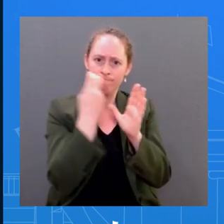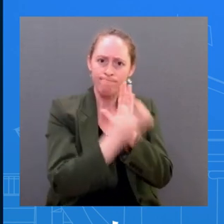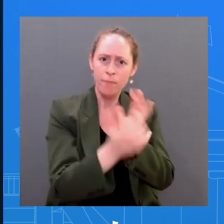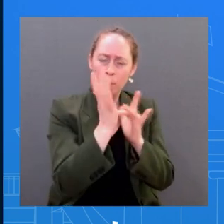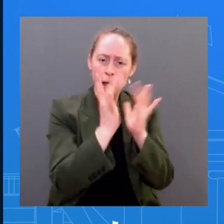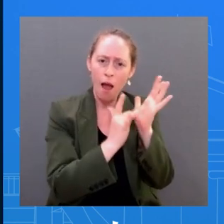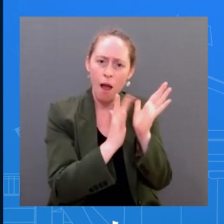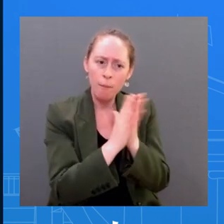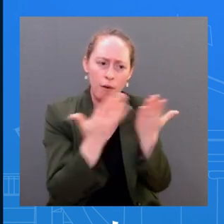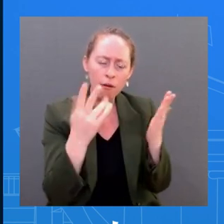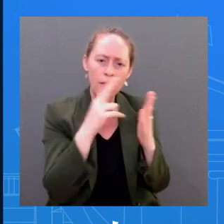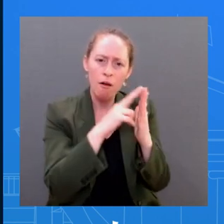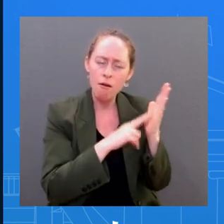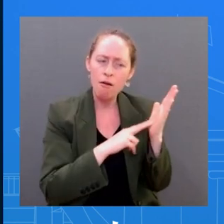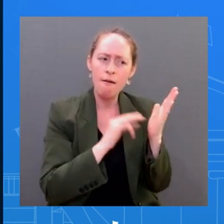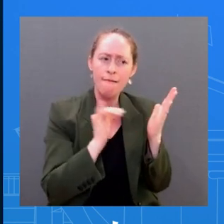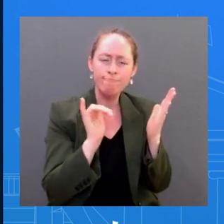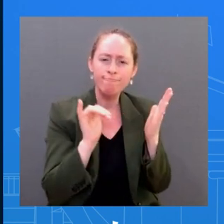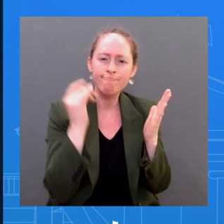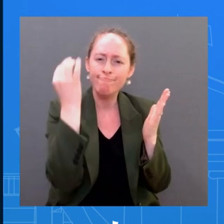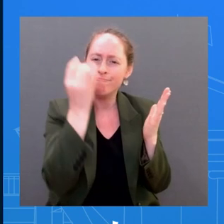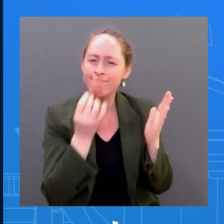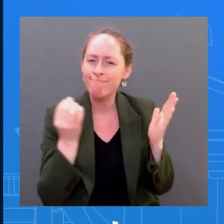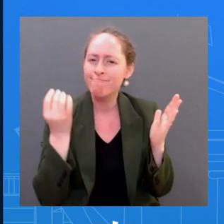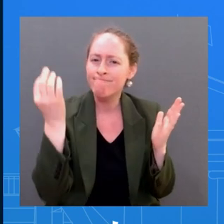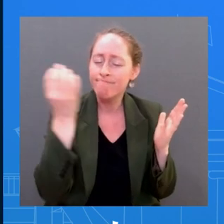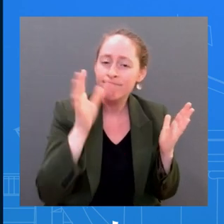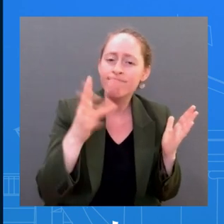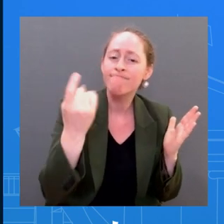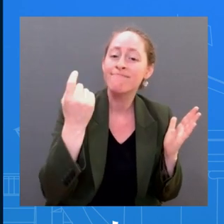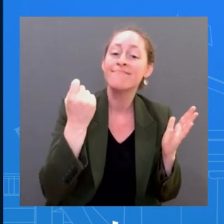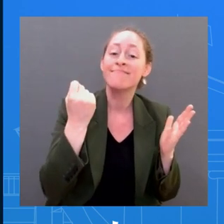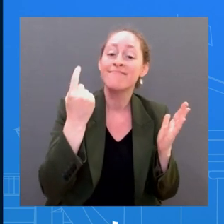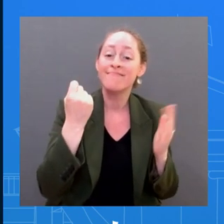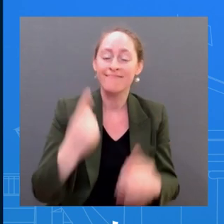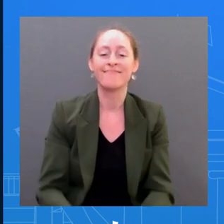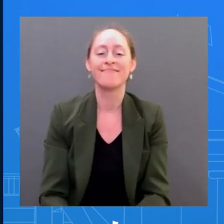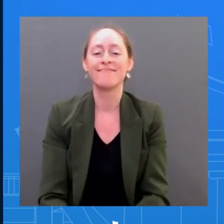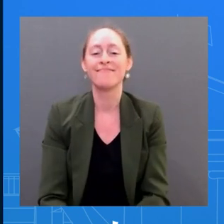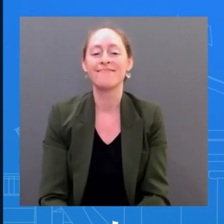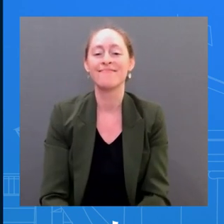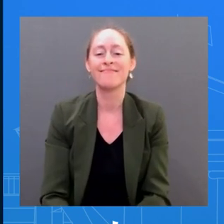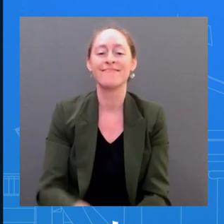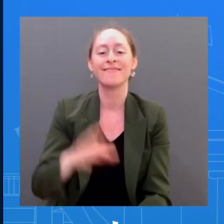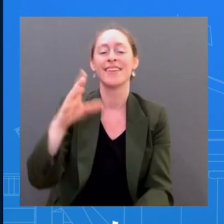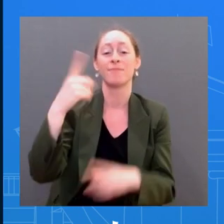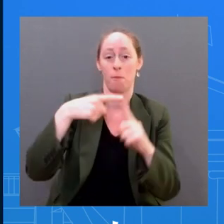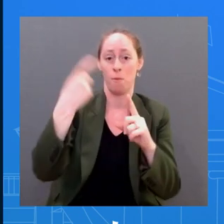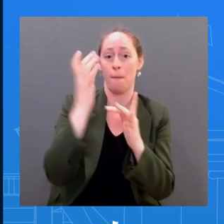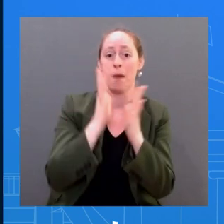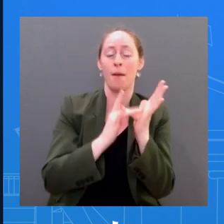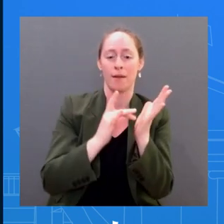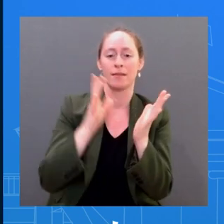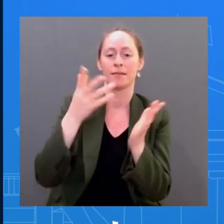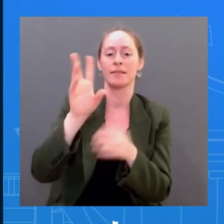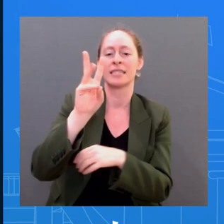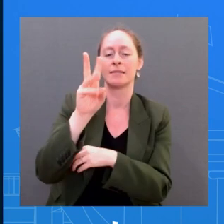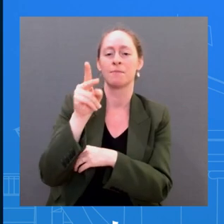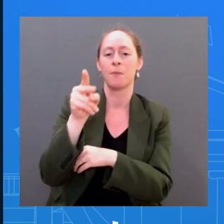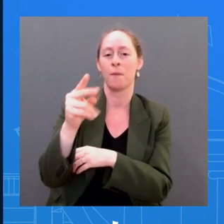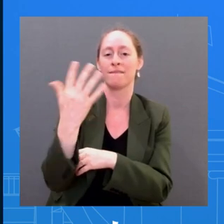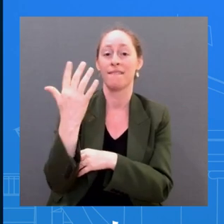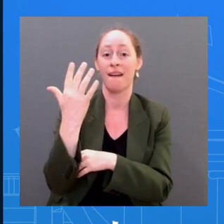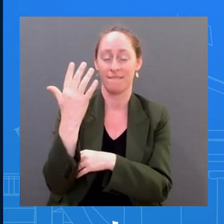was from Deuteronomy 6:5. And thou shalt love the Lord thy God with all thy